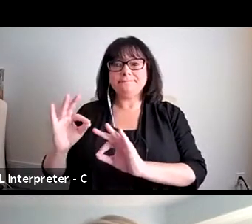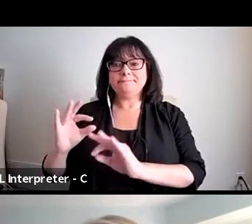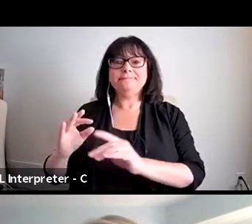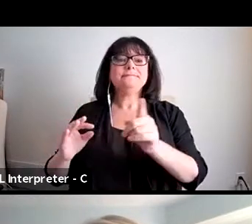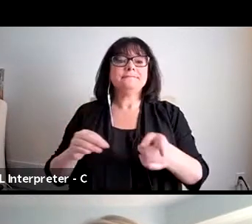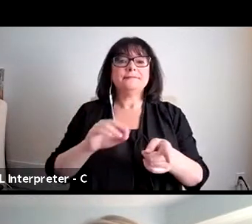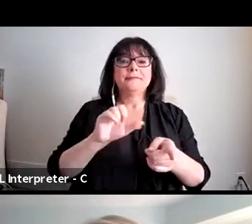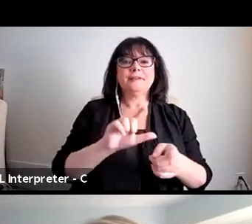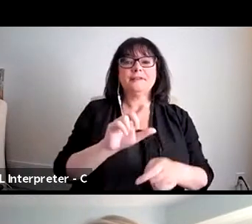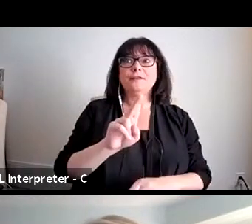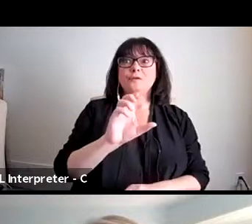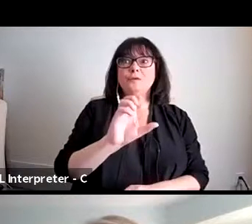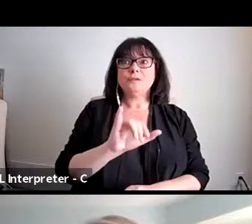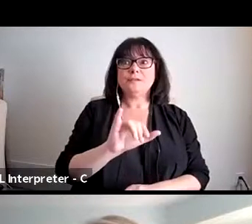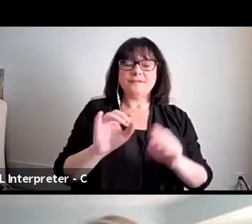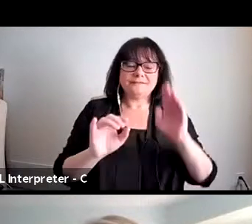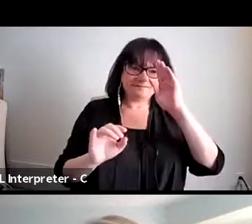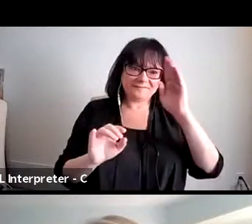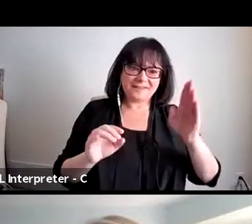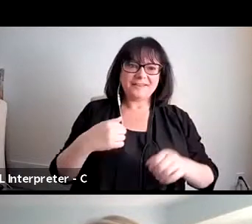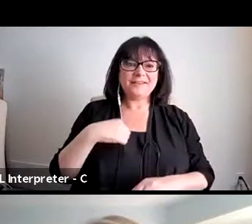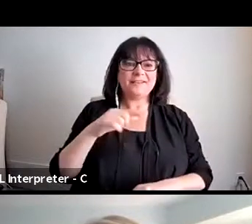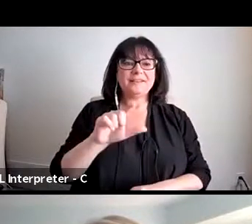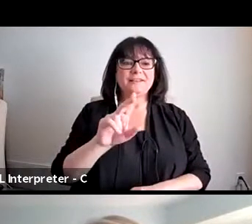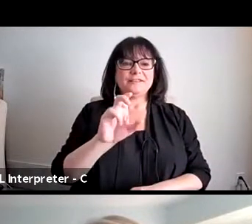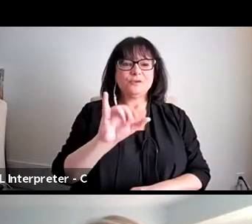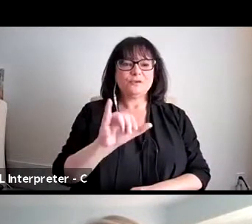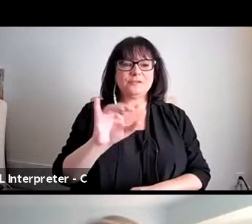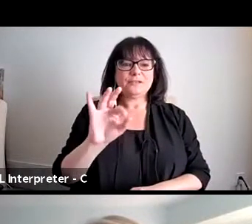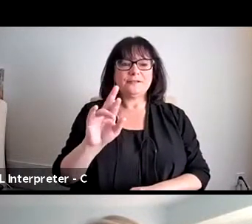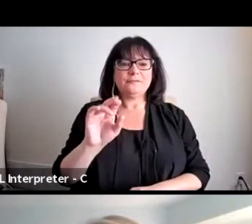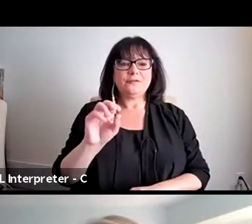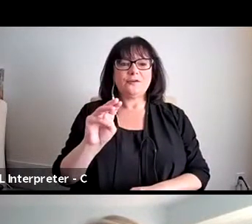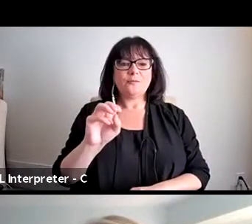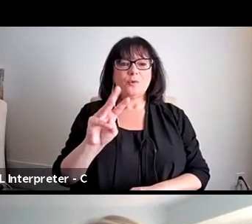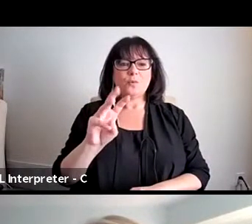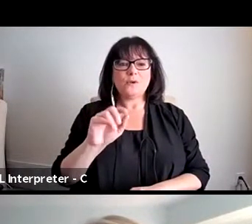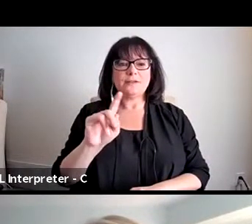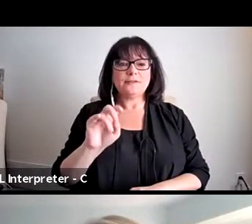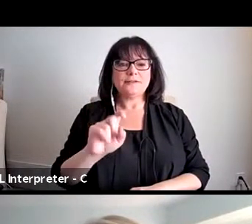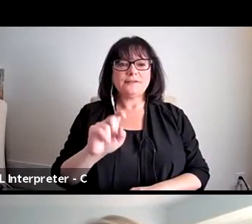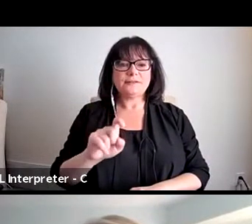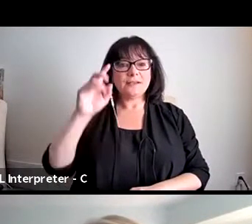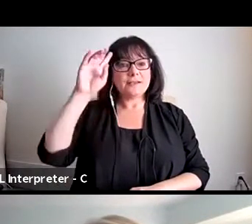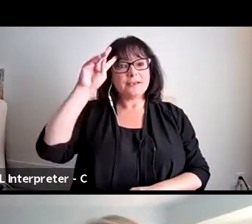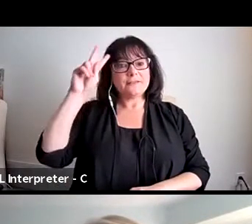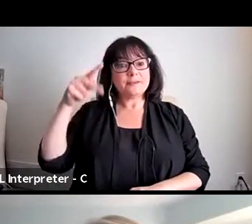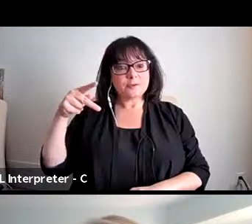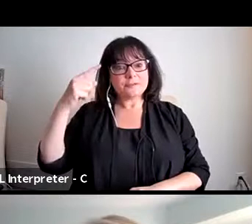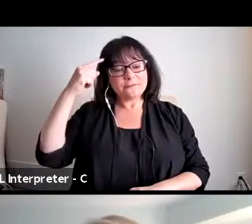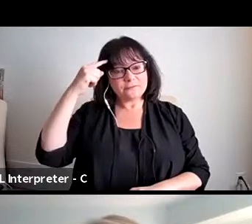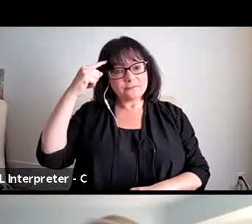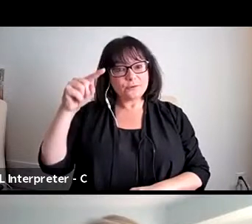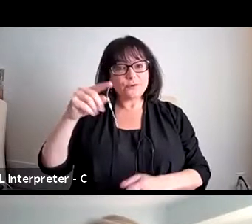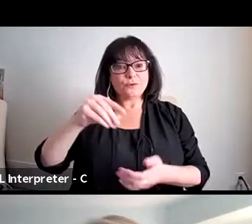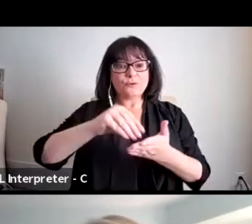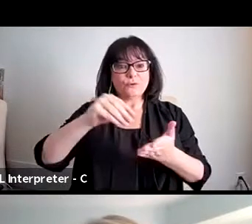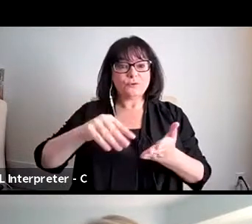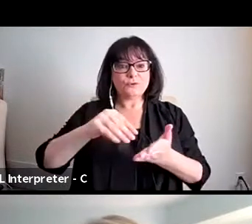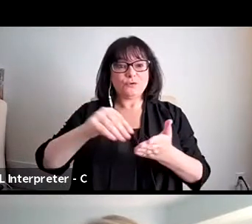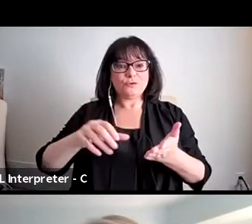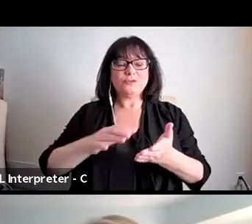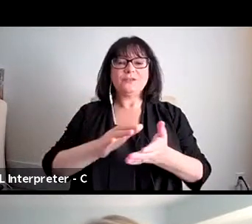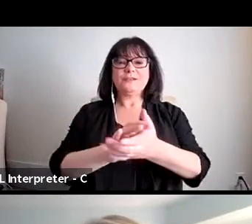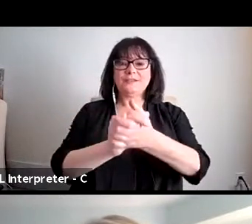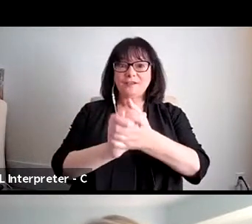Hi, everyone. I'm Lucy Fromowitz. I'm the Vice-Provost student, so a special welcome to current students, future students, and their